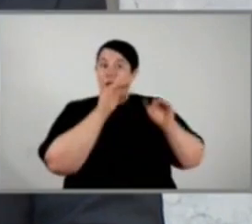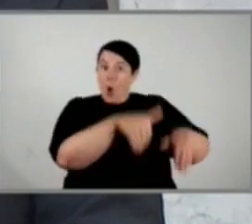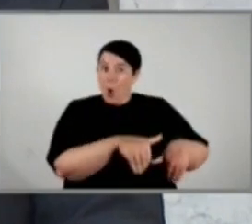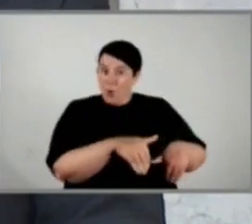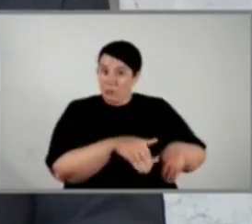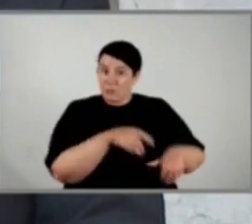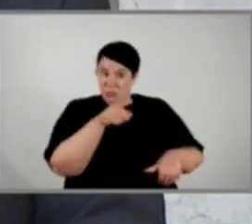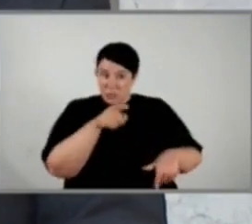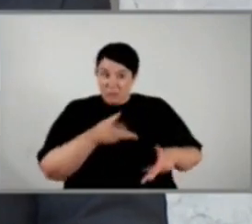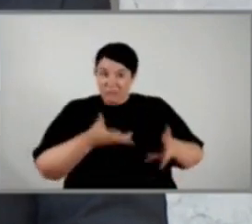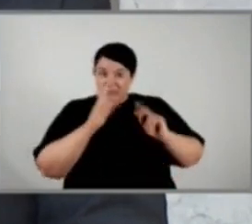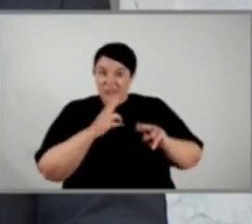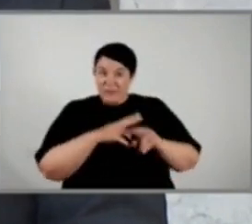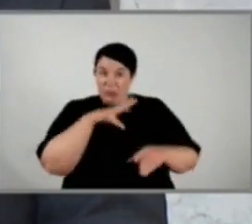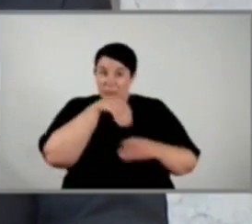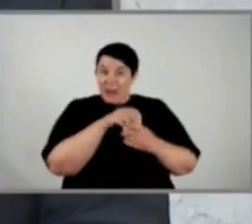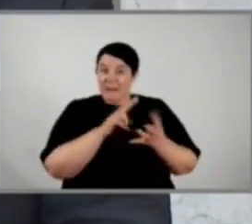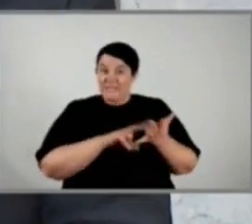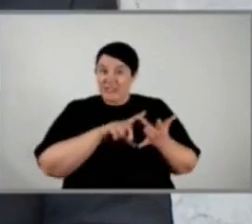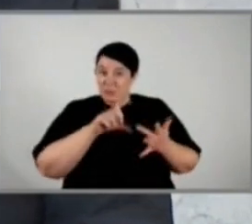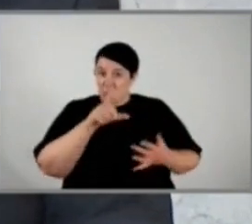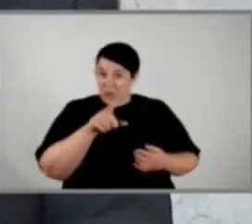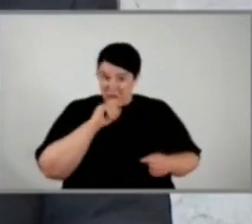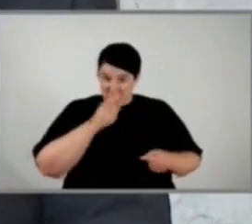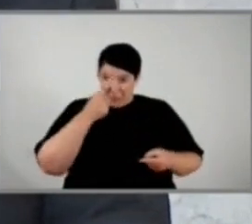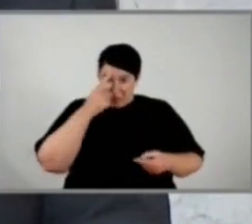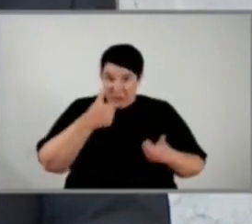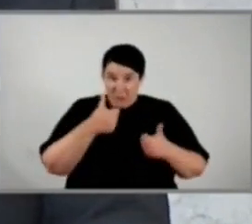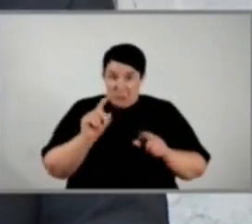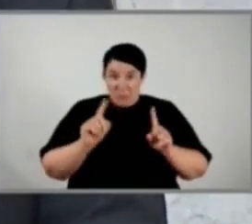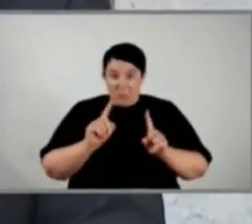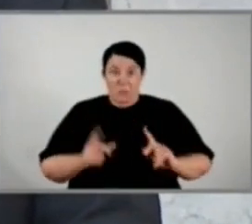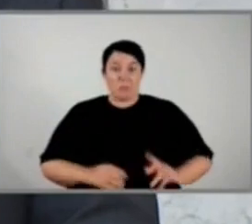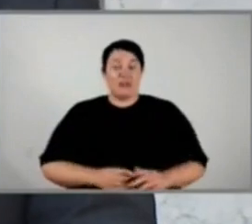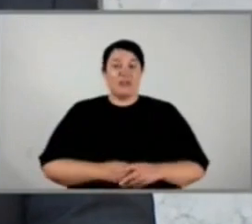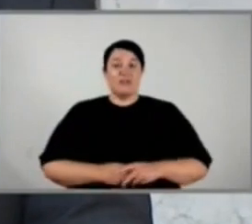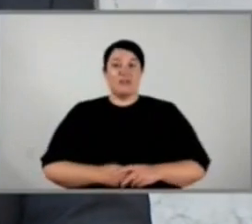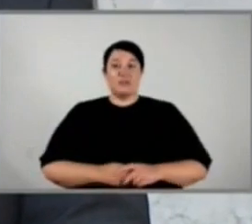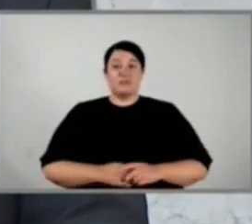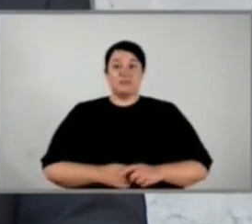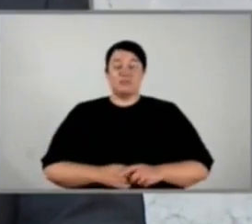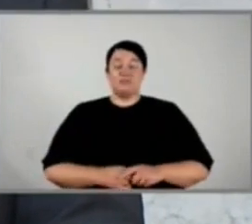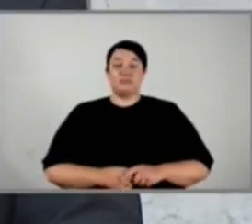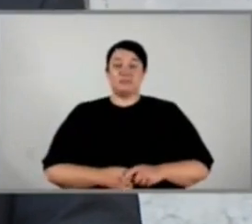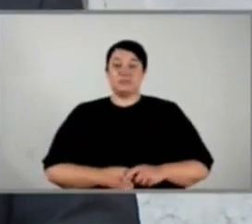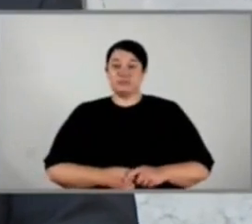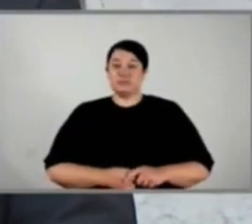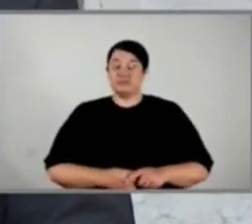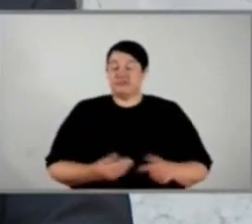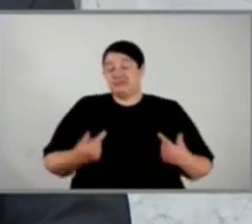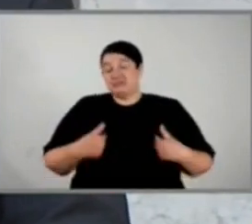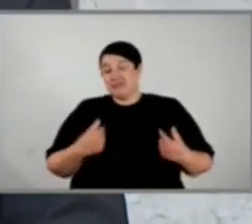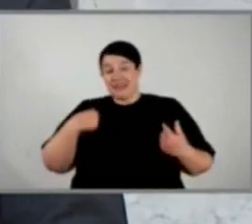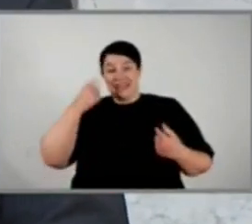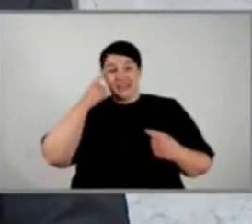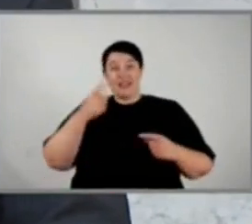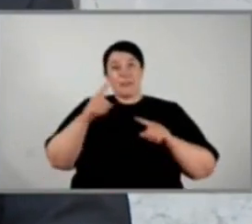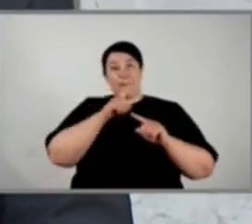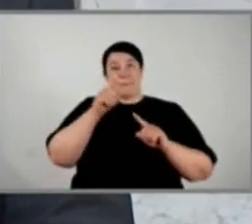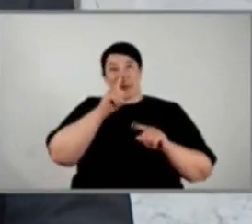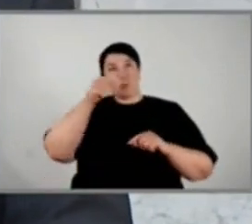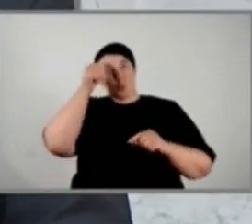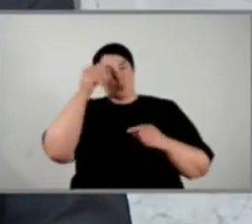with that being part of the framework going forward? Look, I'm just going to let those experts who are going to work on these options do their